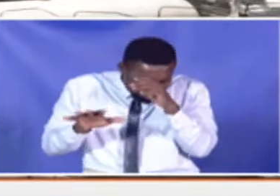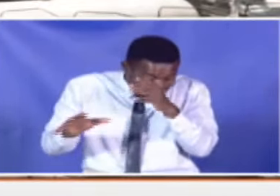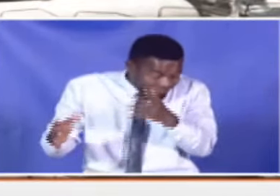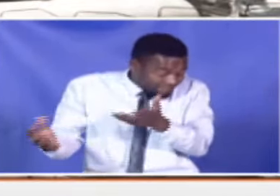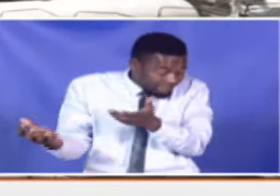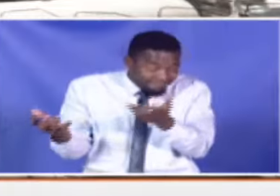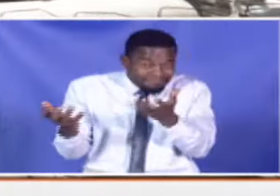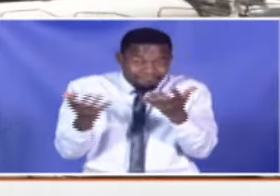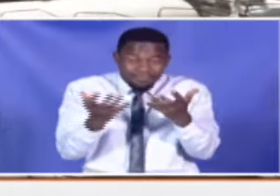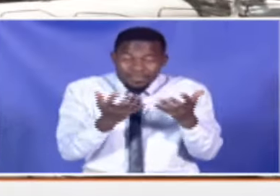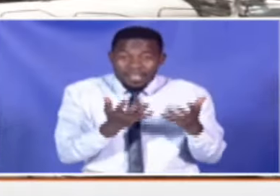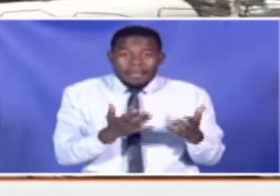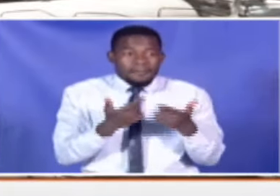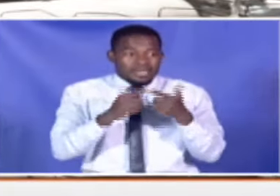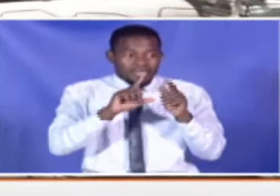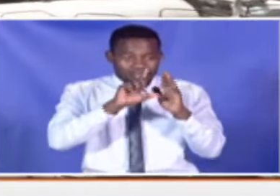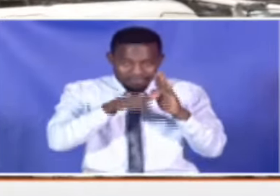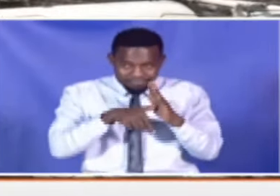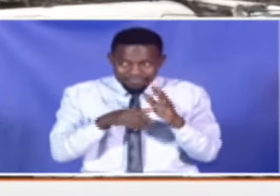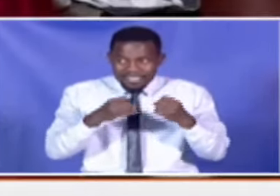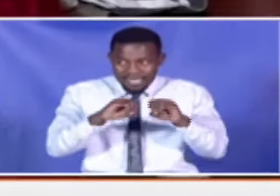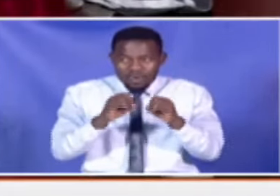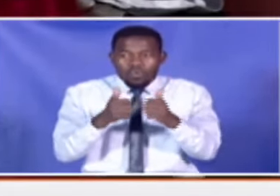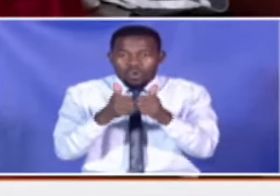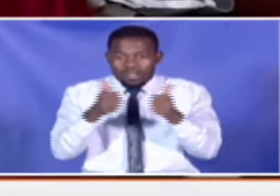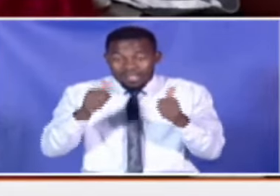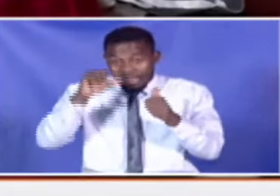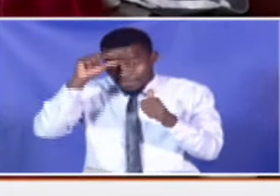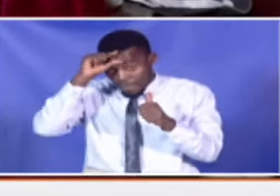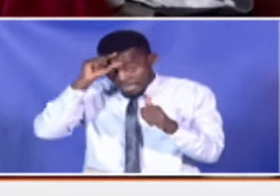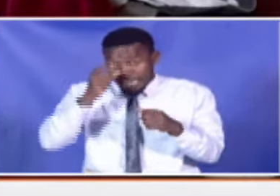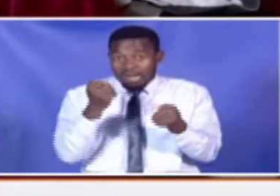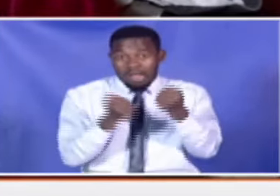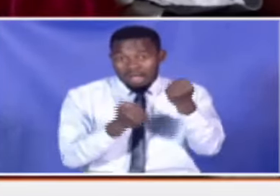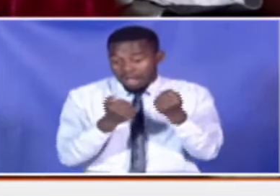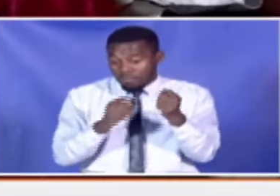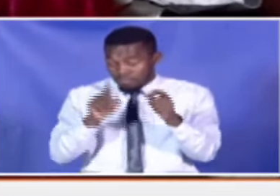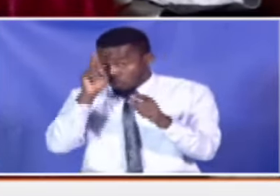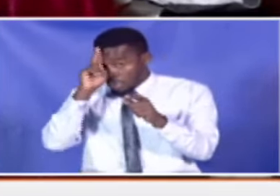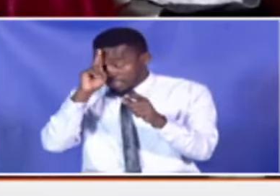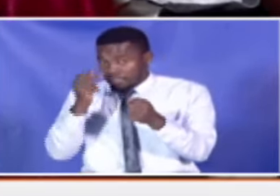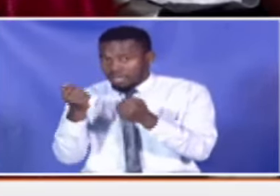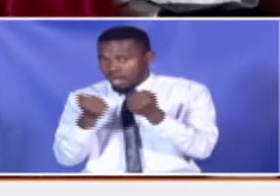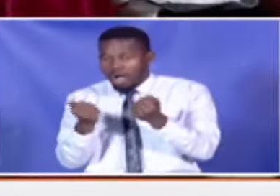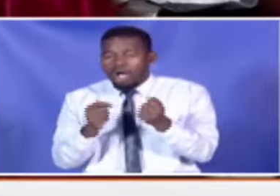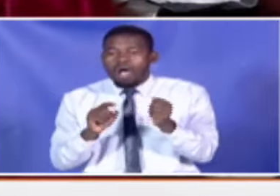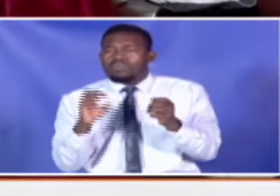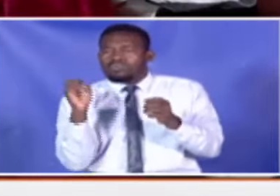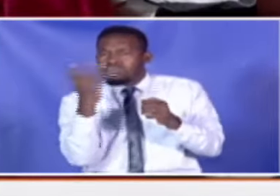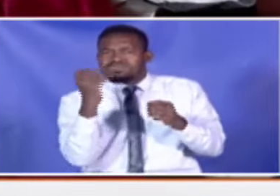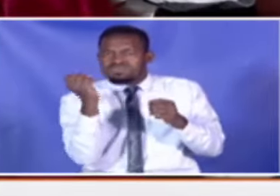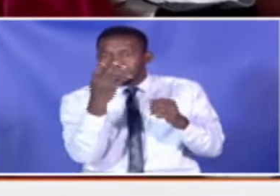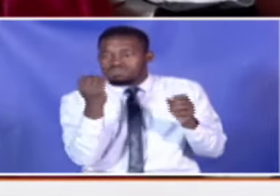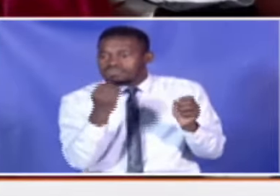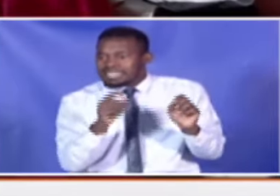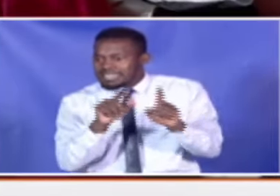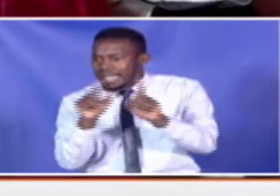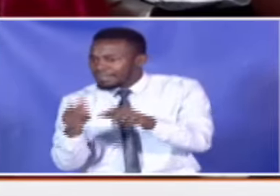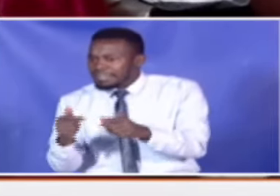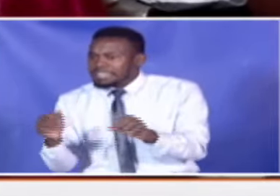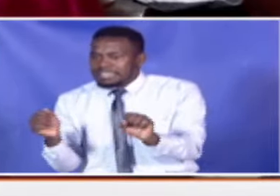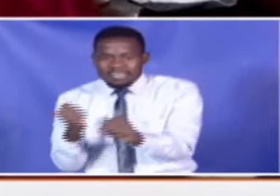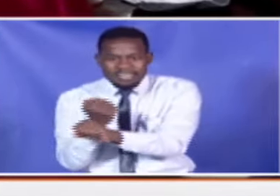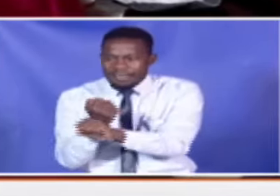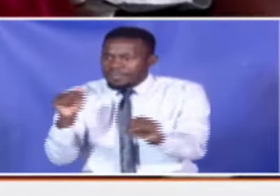yet fate conspired against them. A government vehicle, perhaps unaware of urgency, left Lihanga struggling to